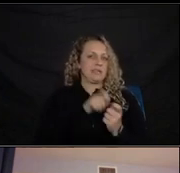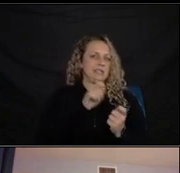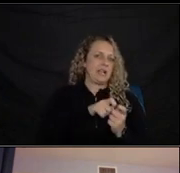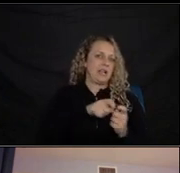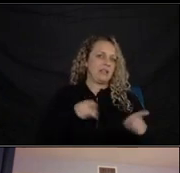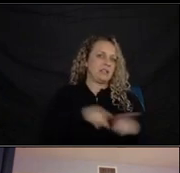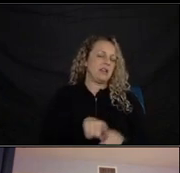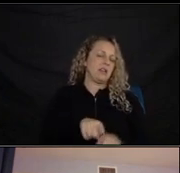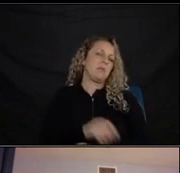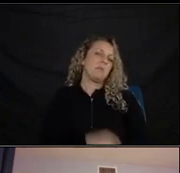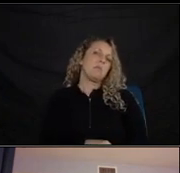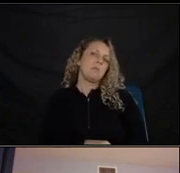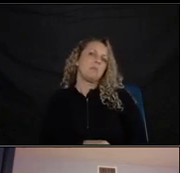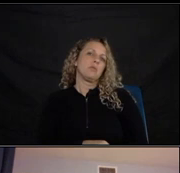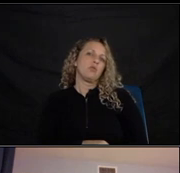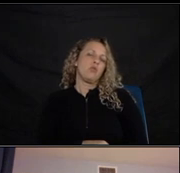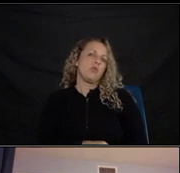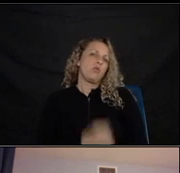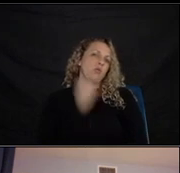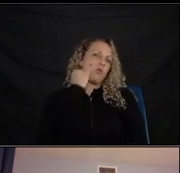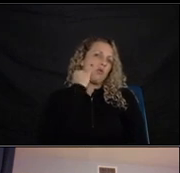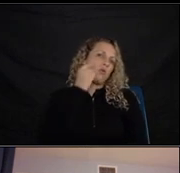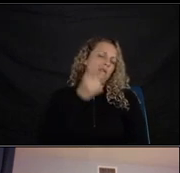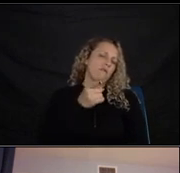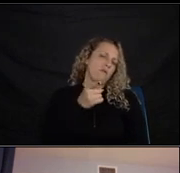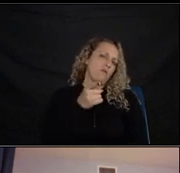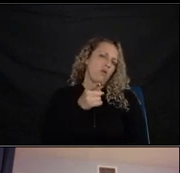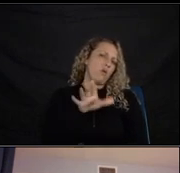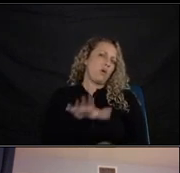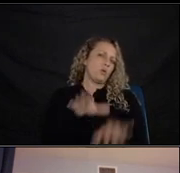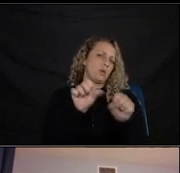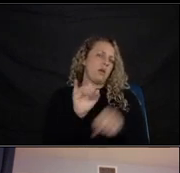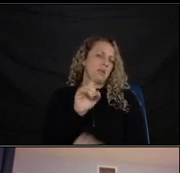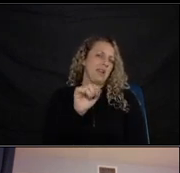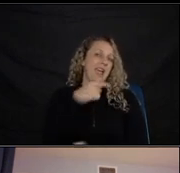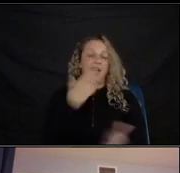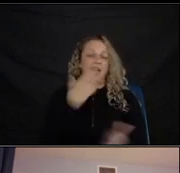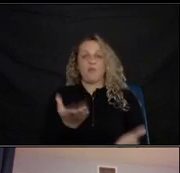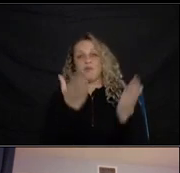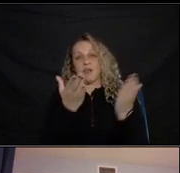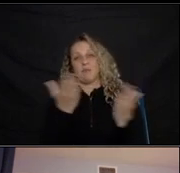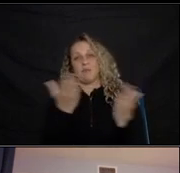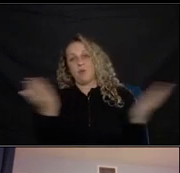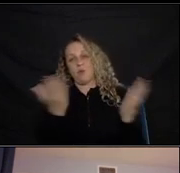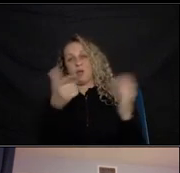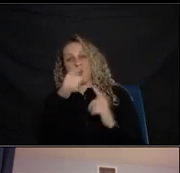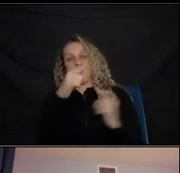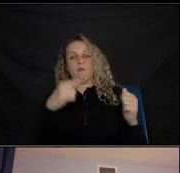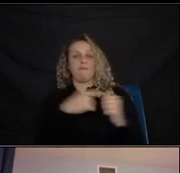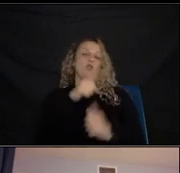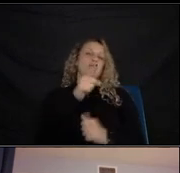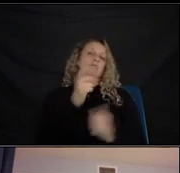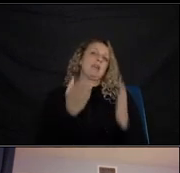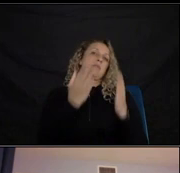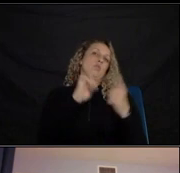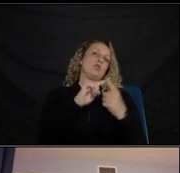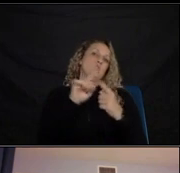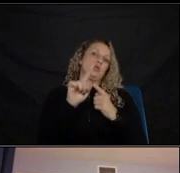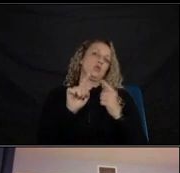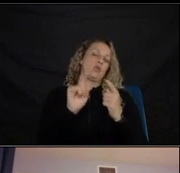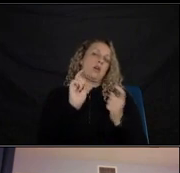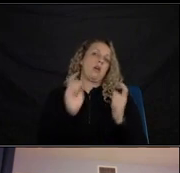same. So if you're intending to adopt it, my recommendation would be that you first make a motion to amend